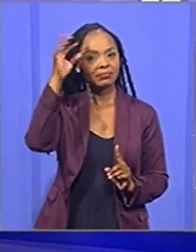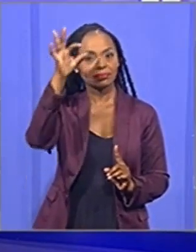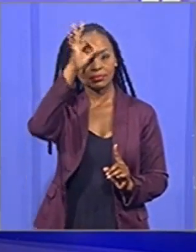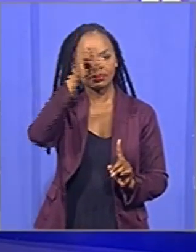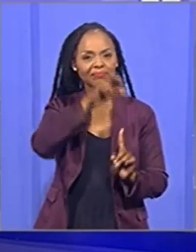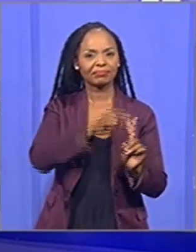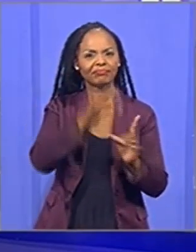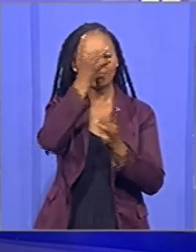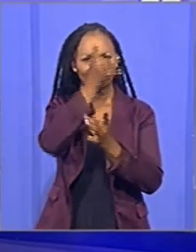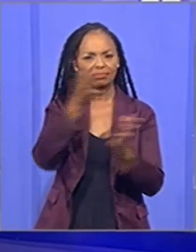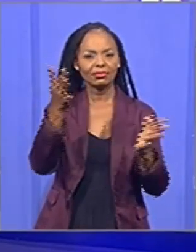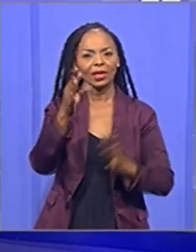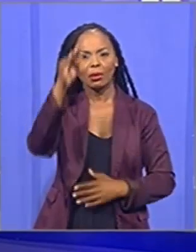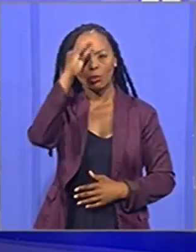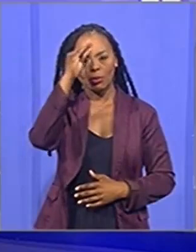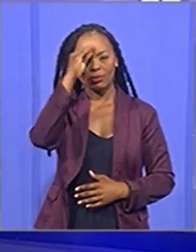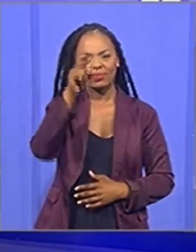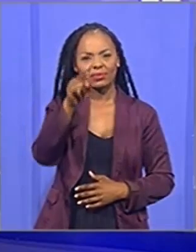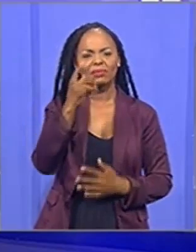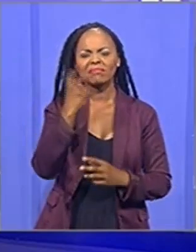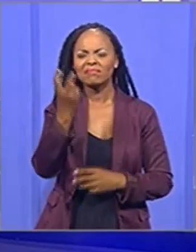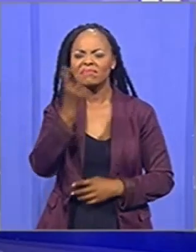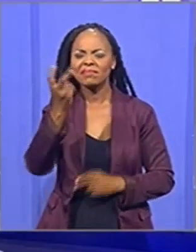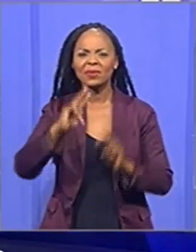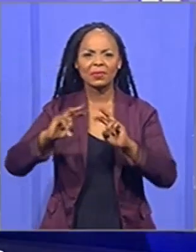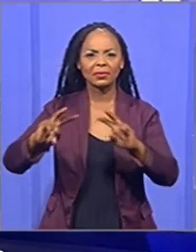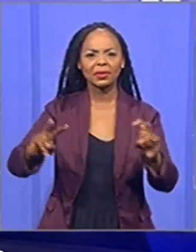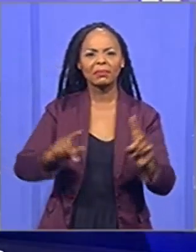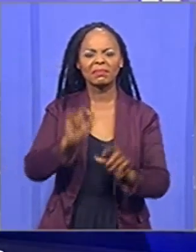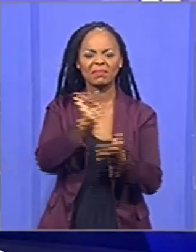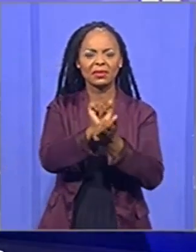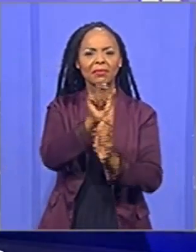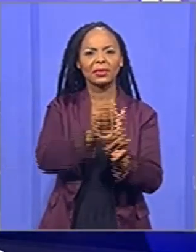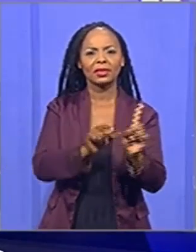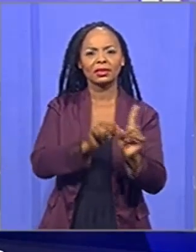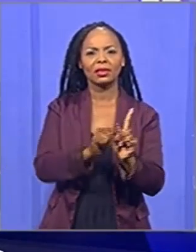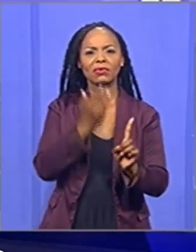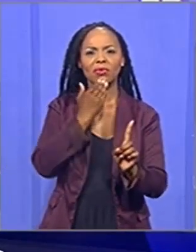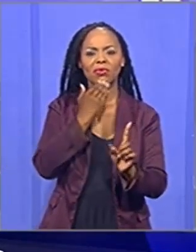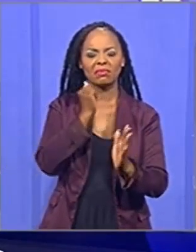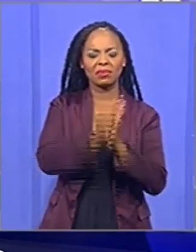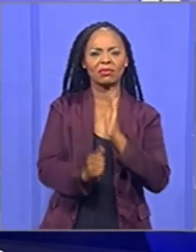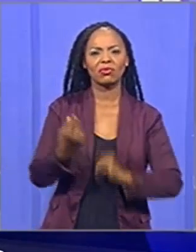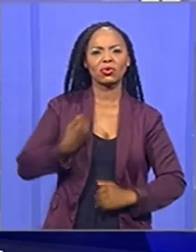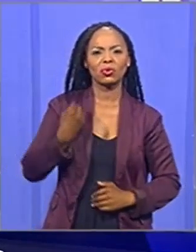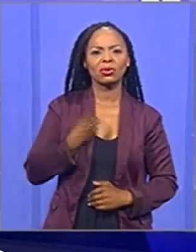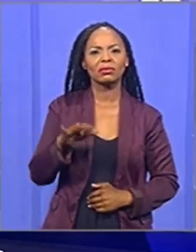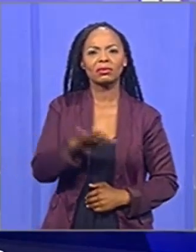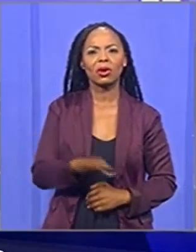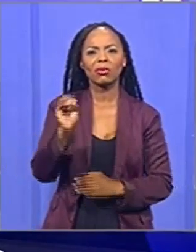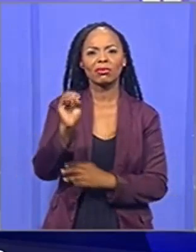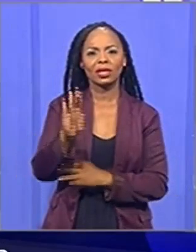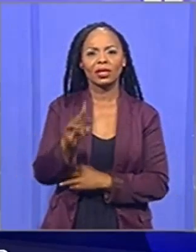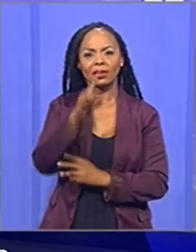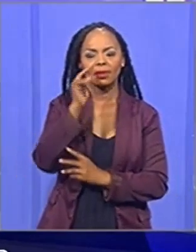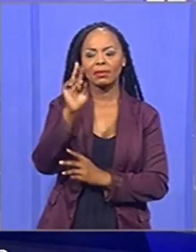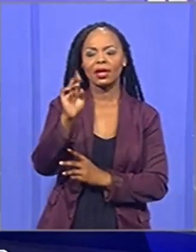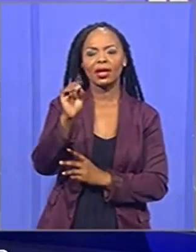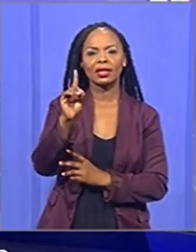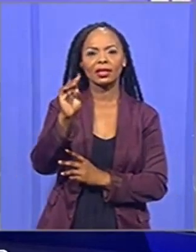laetše maphodisa go phuruputša le go golega mmolai wa mmuswa wa ka Bloemfontein Matšhaka Gatebe. Cele